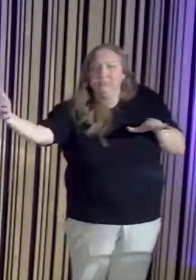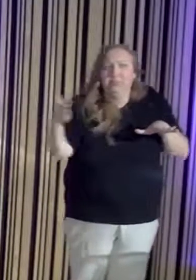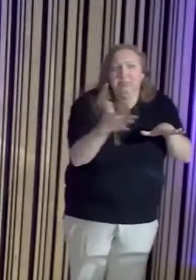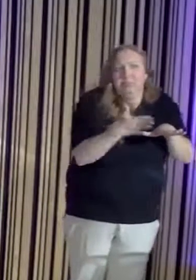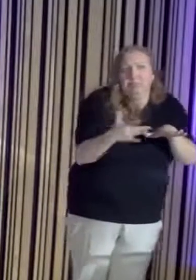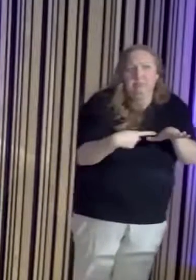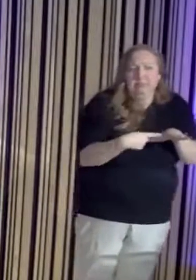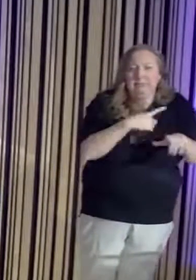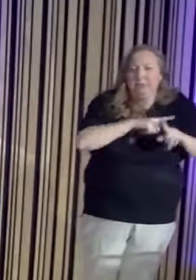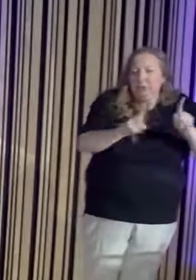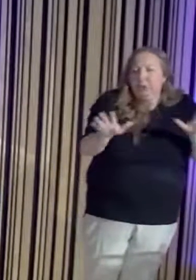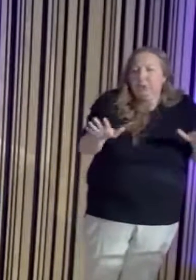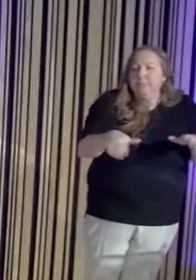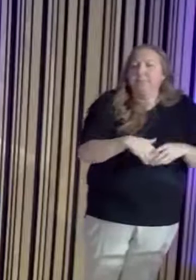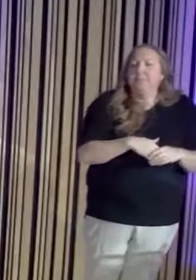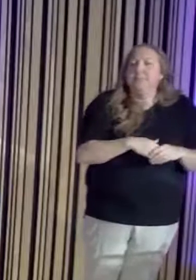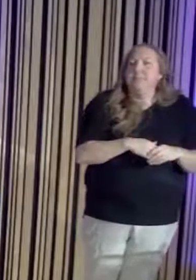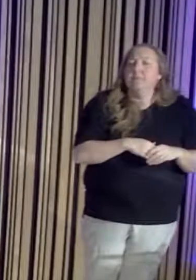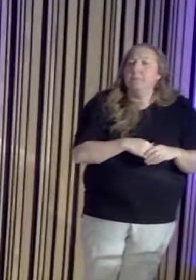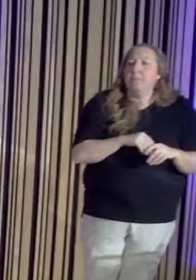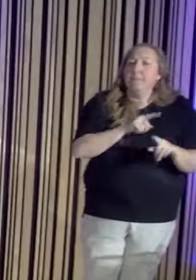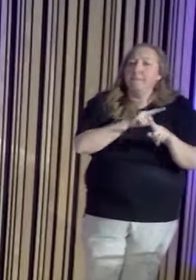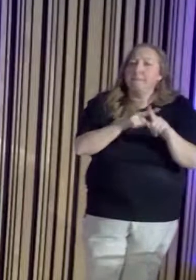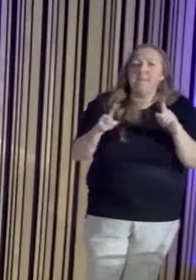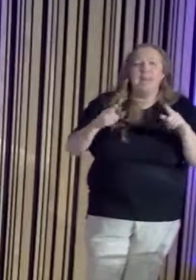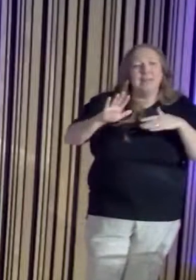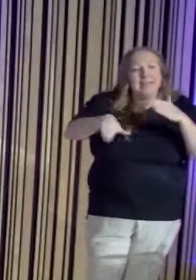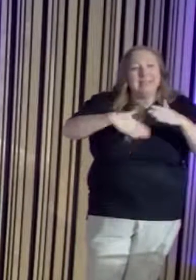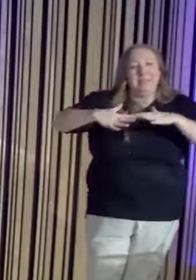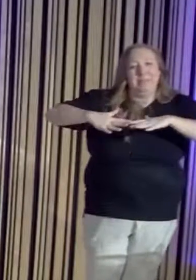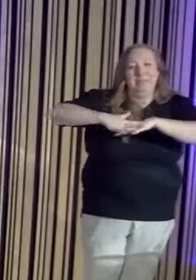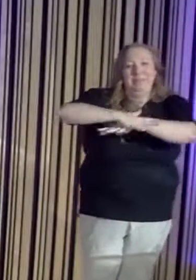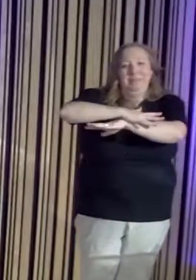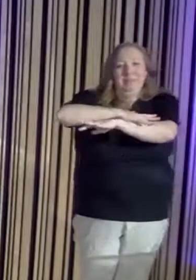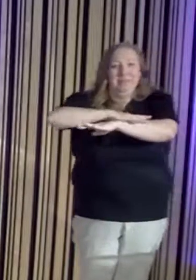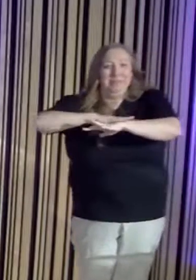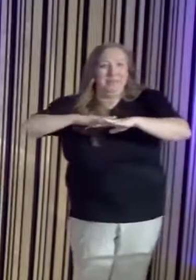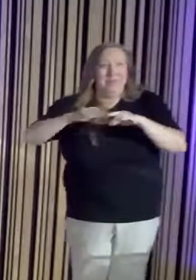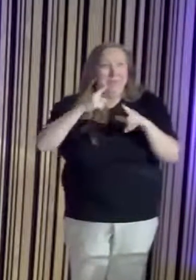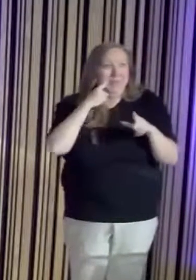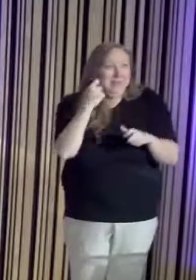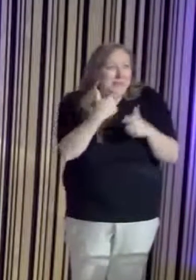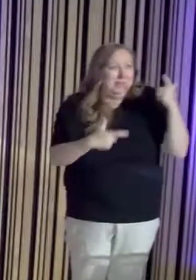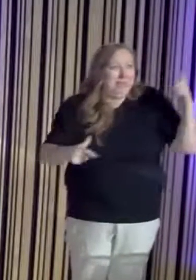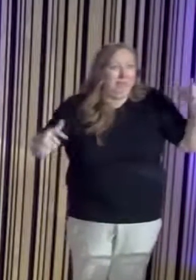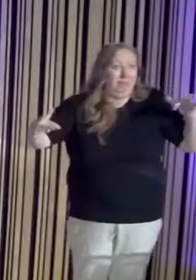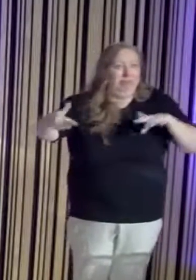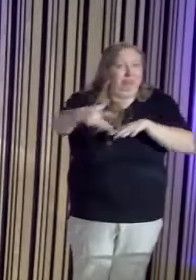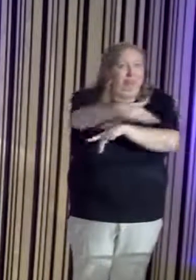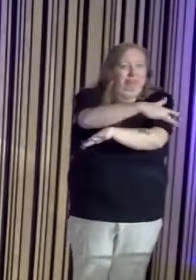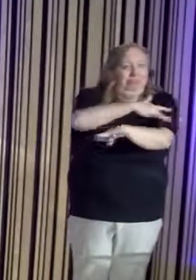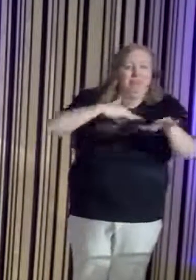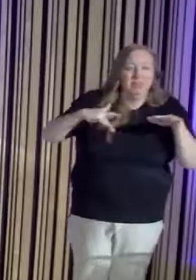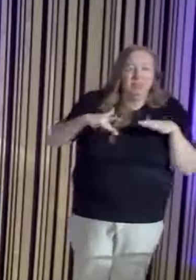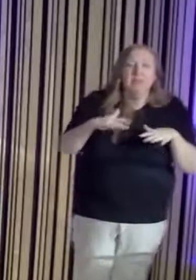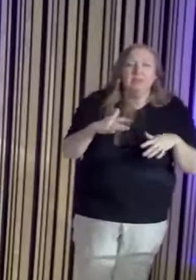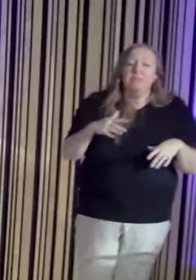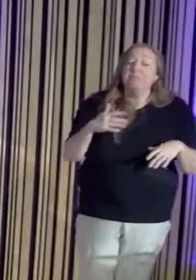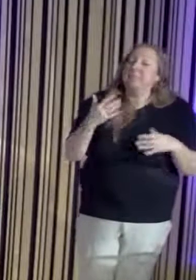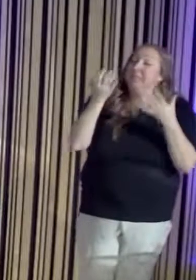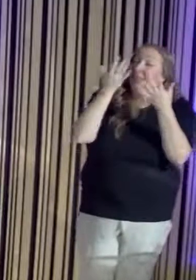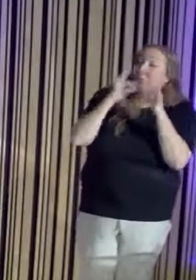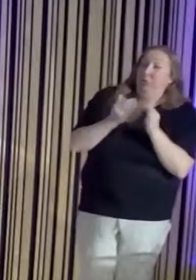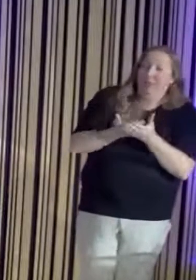But there are gradients, and it does blend together, and it isn't a big water. One interesting thing is that there's only